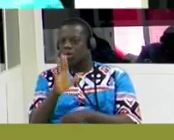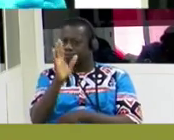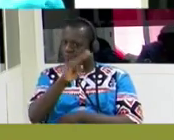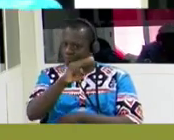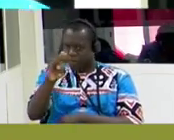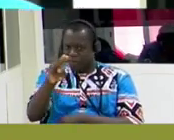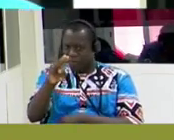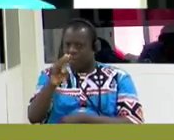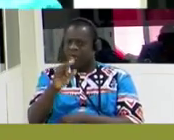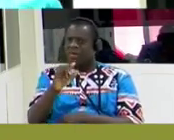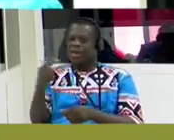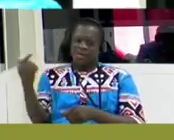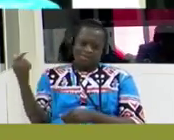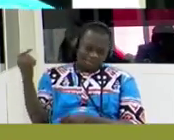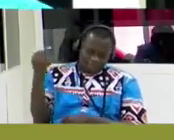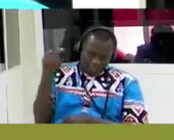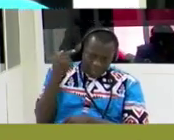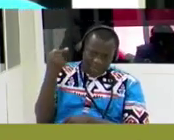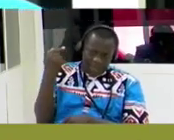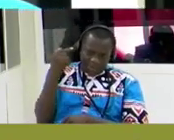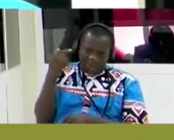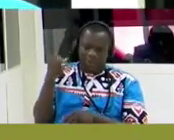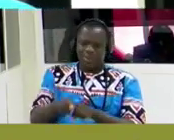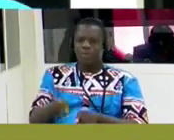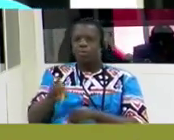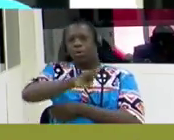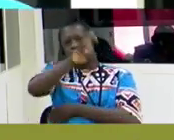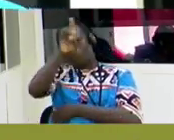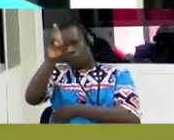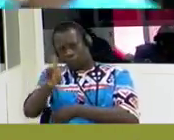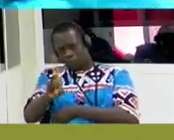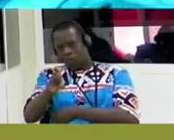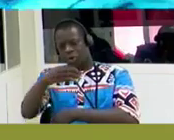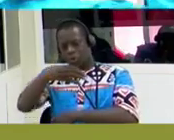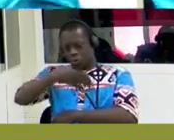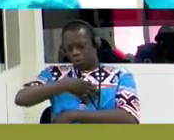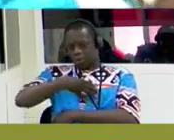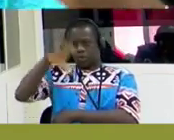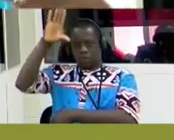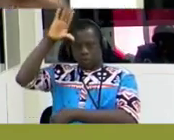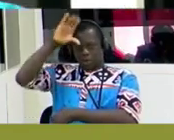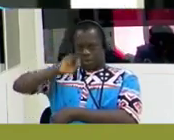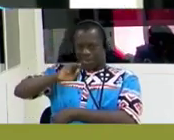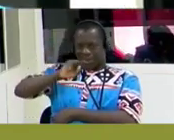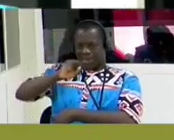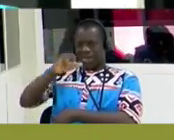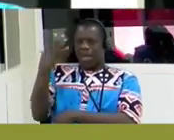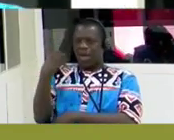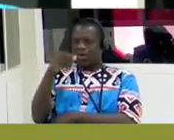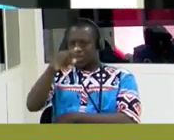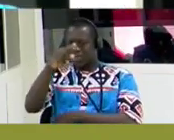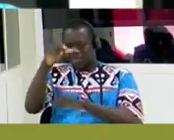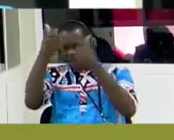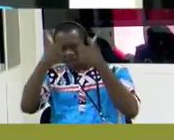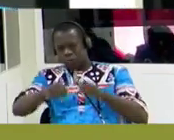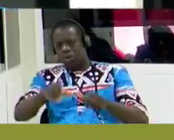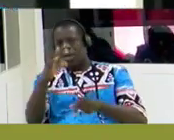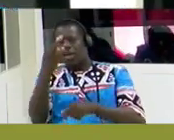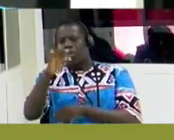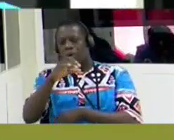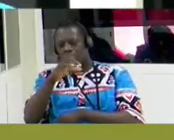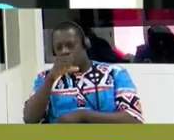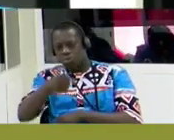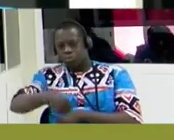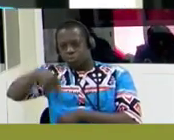We want to understand how that whole operation works. What, when you put the nylon bag over the head, what would you do to the